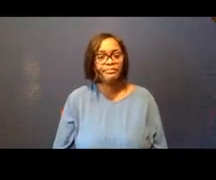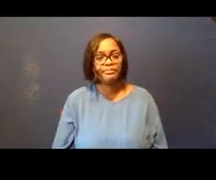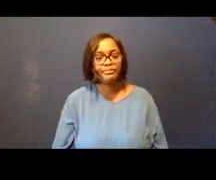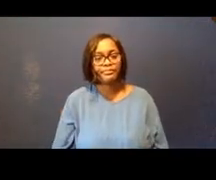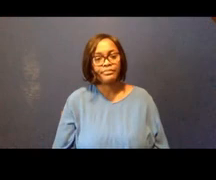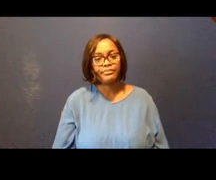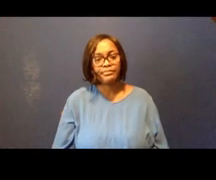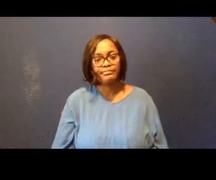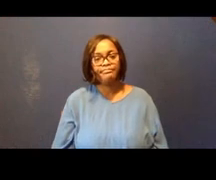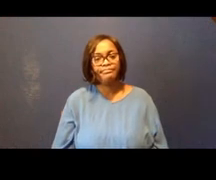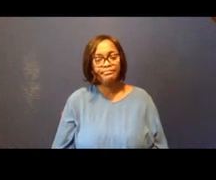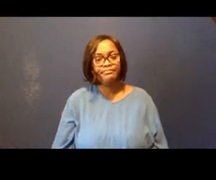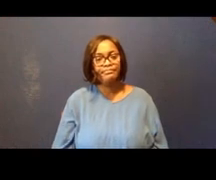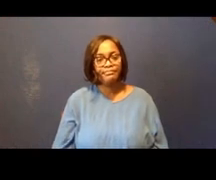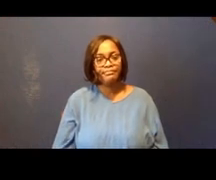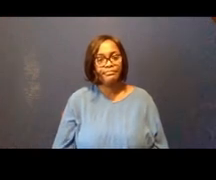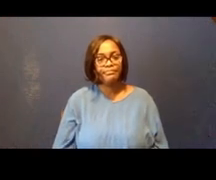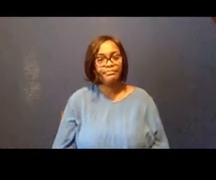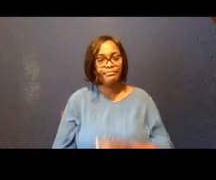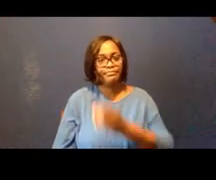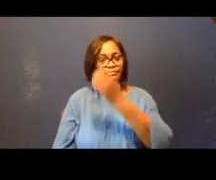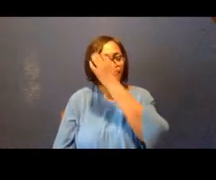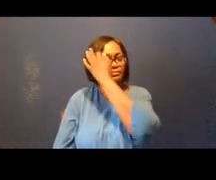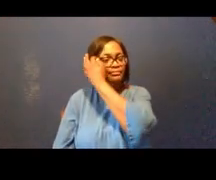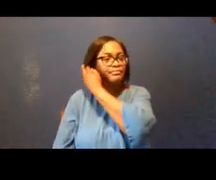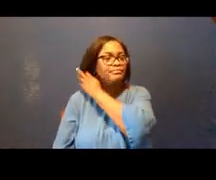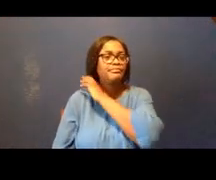1968, there was